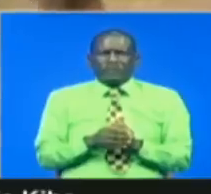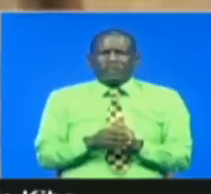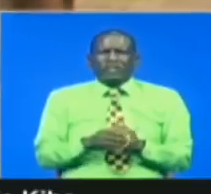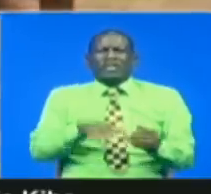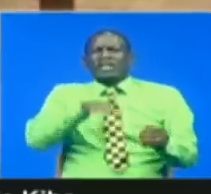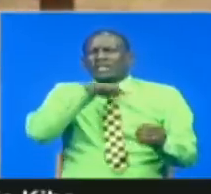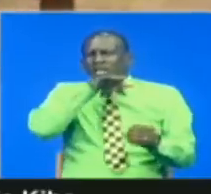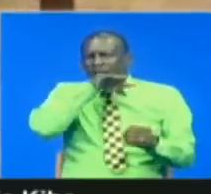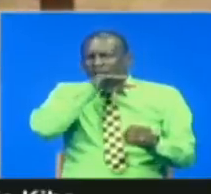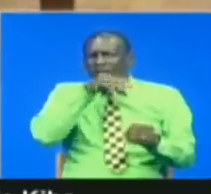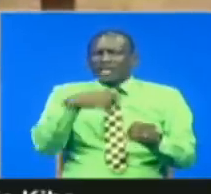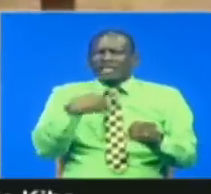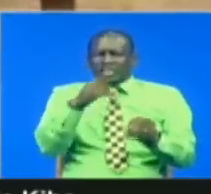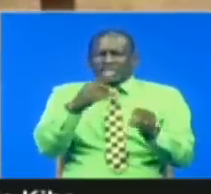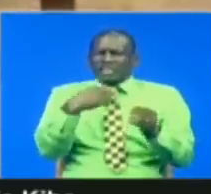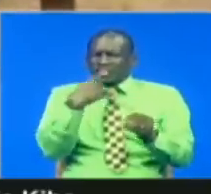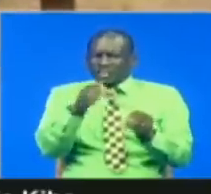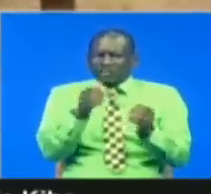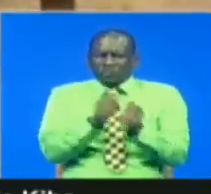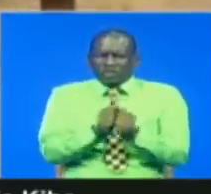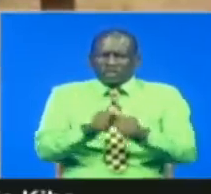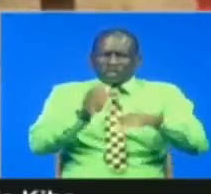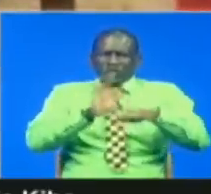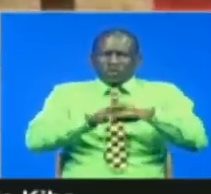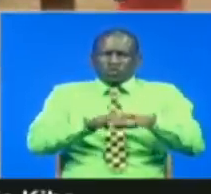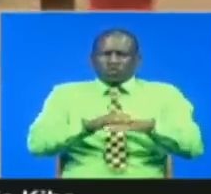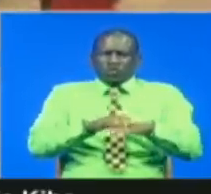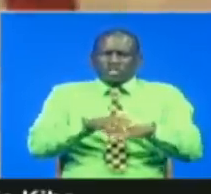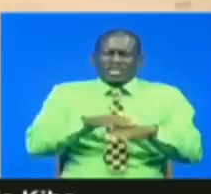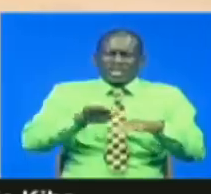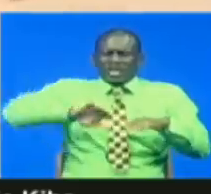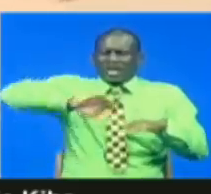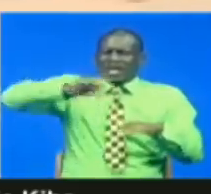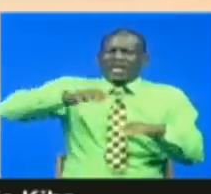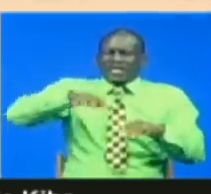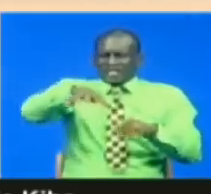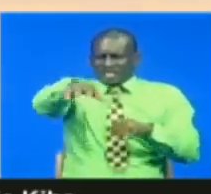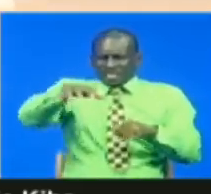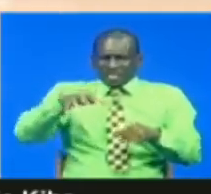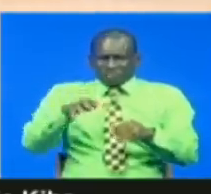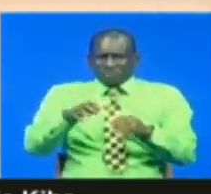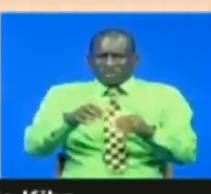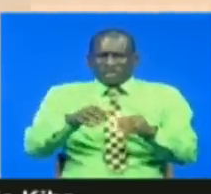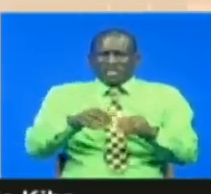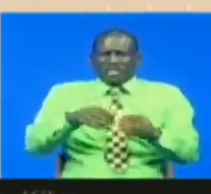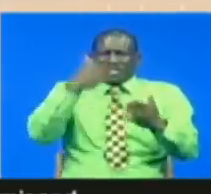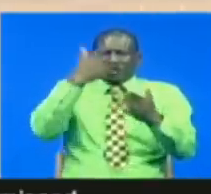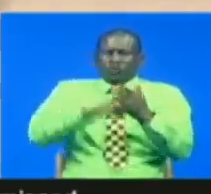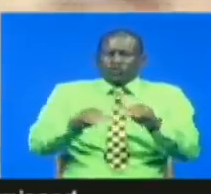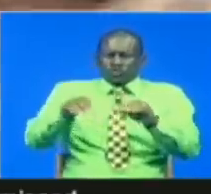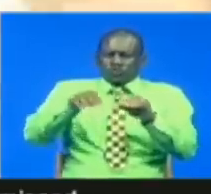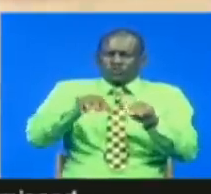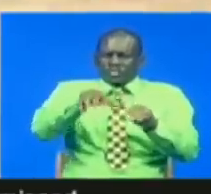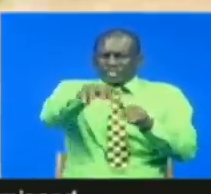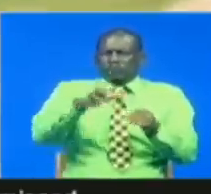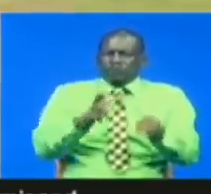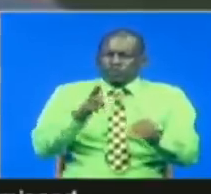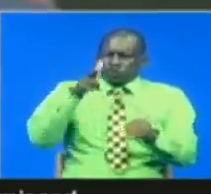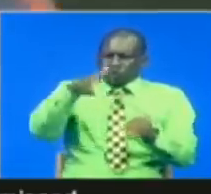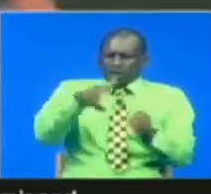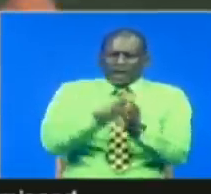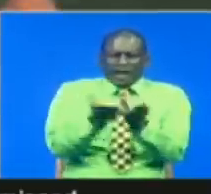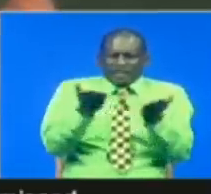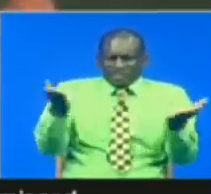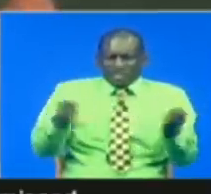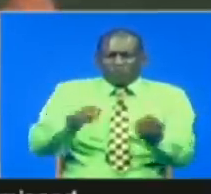Raila noted that with a vibrant and efficient lake transport, the cost of ferrying oil and dry cargo will drastically reduce.